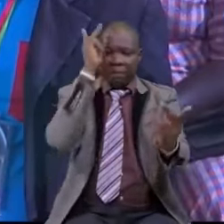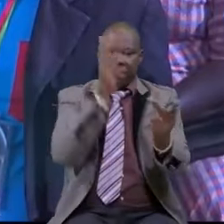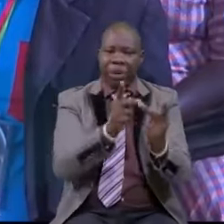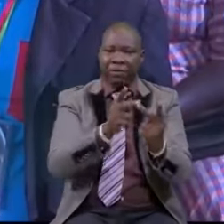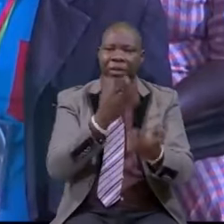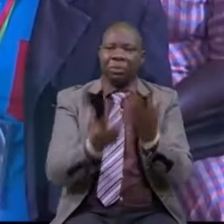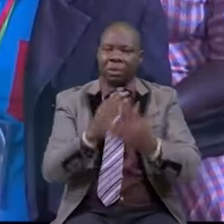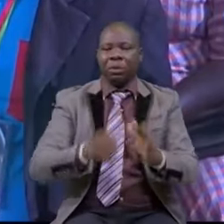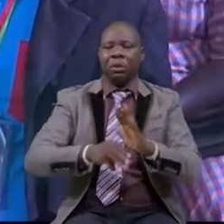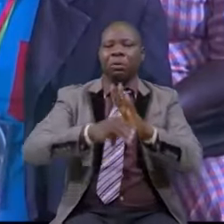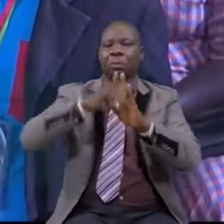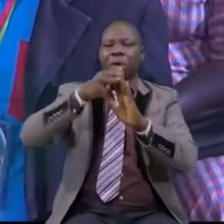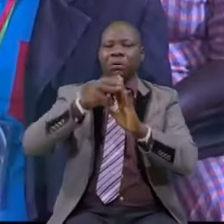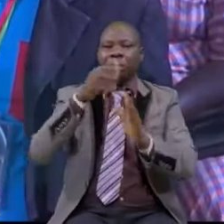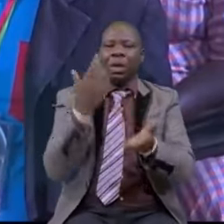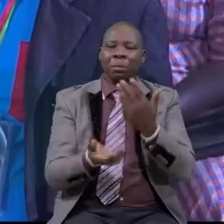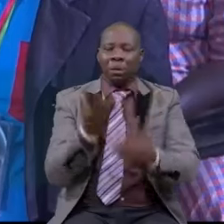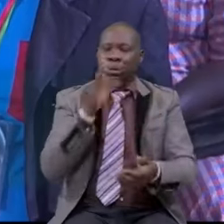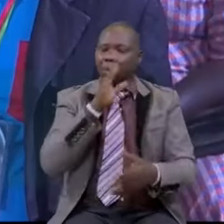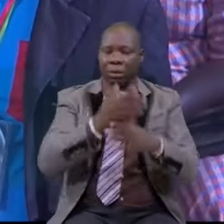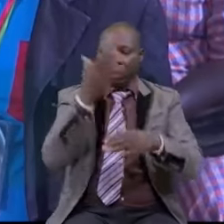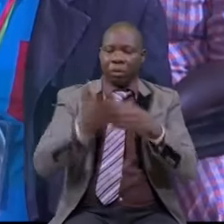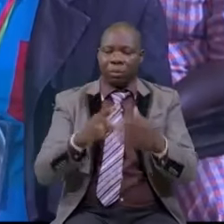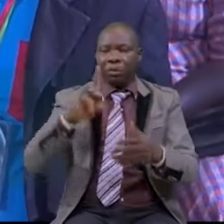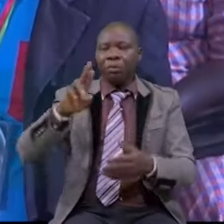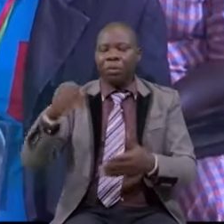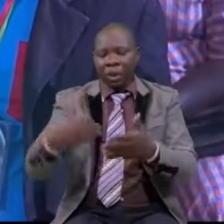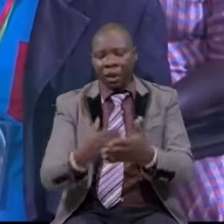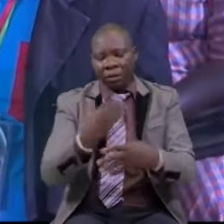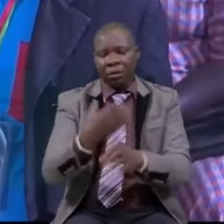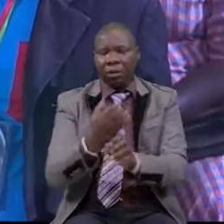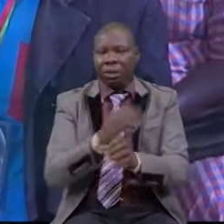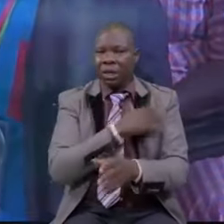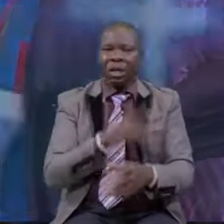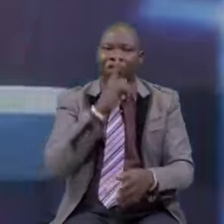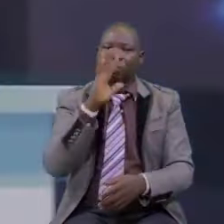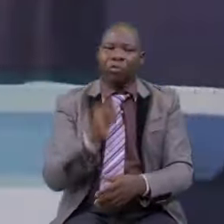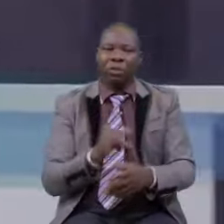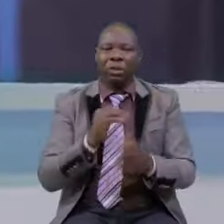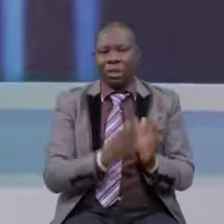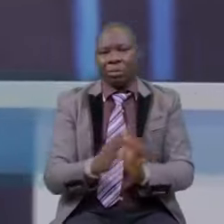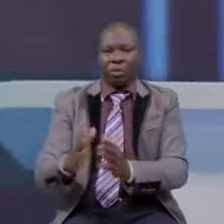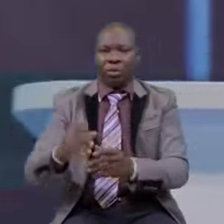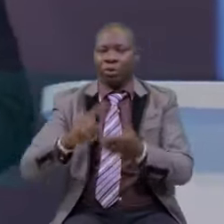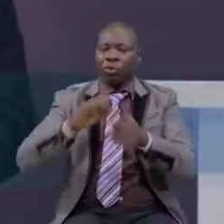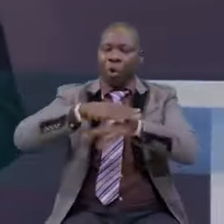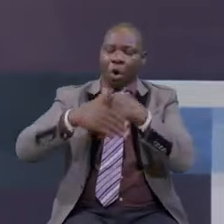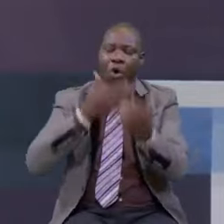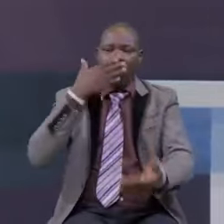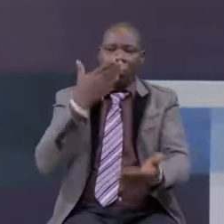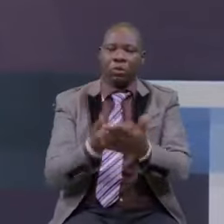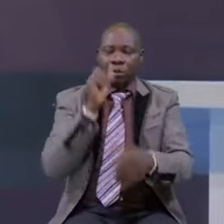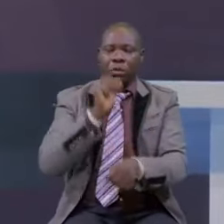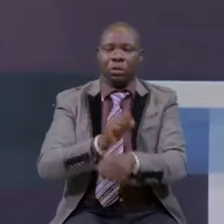matured, may be complete, may be recreated, thoroughly furnished unto all good works. That's why we're told